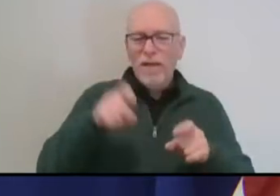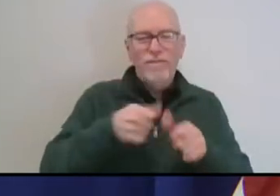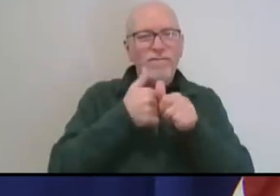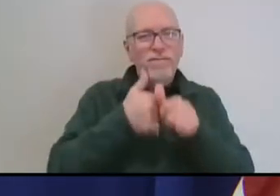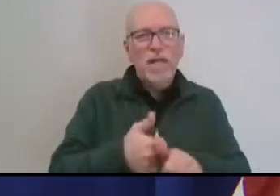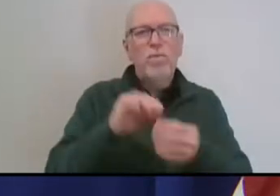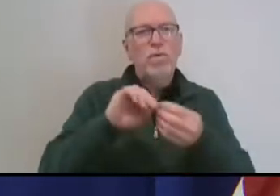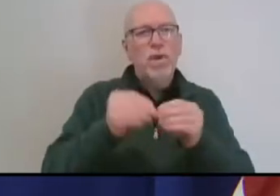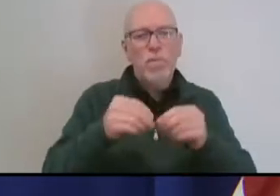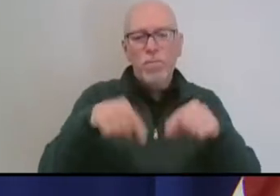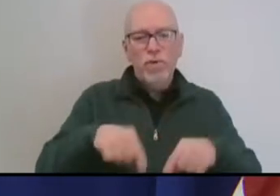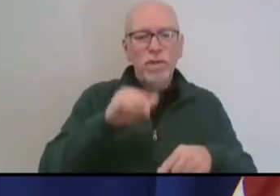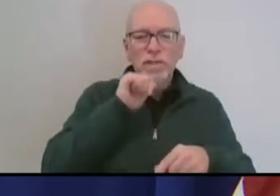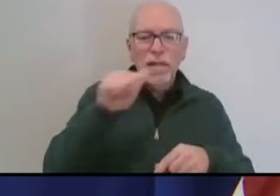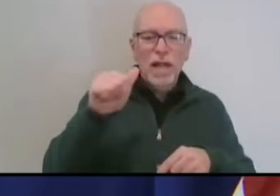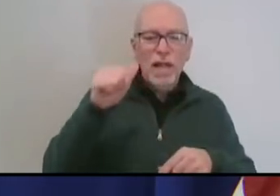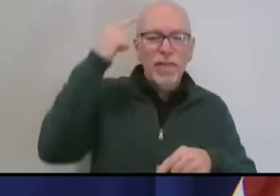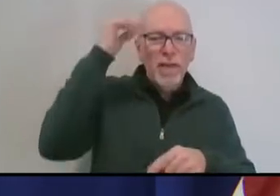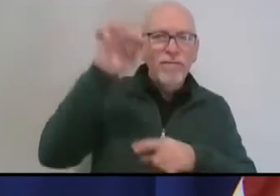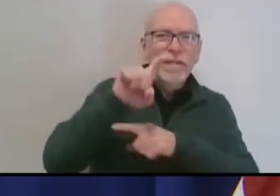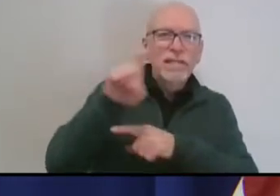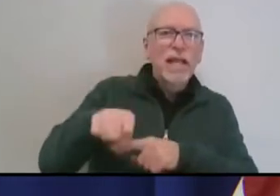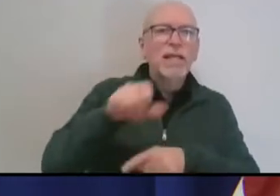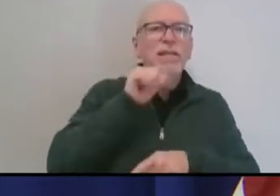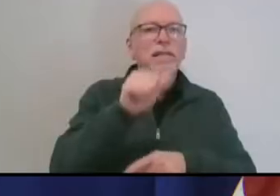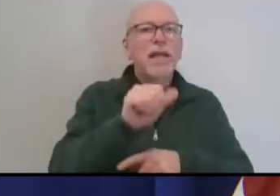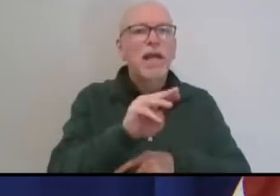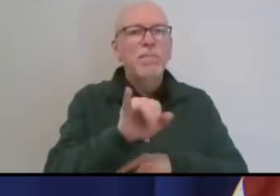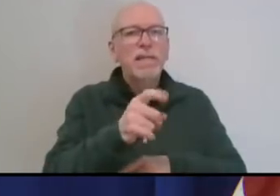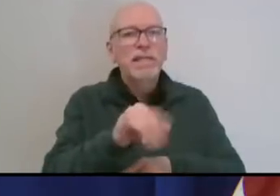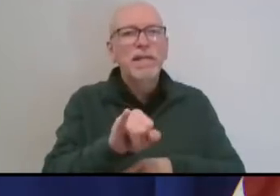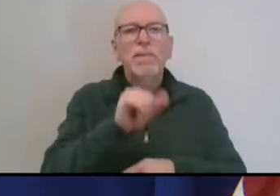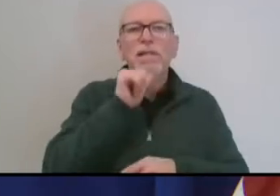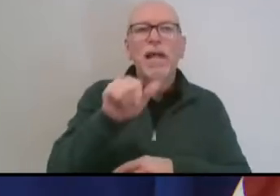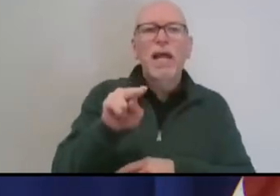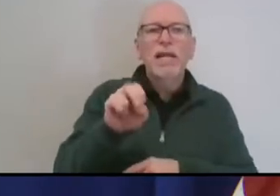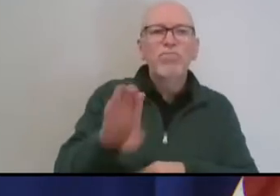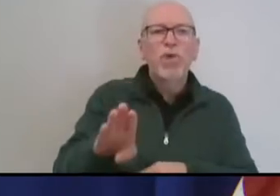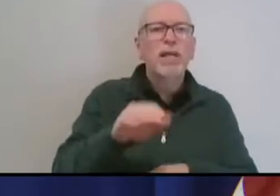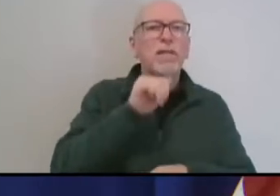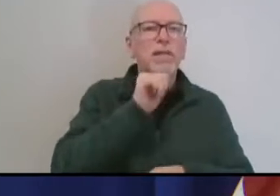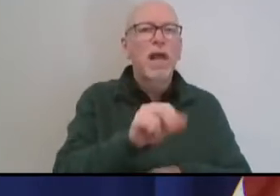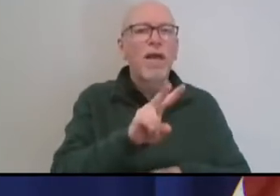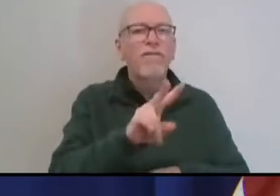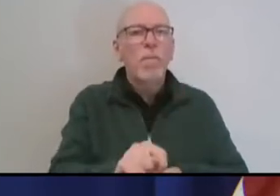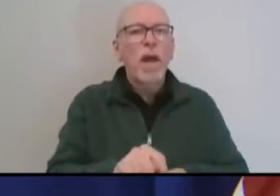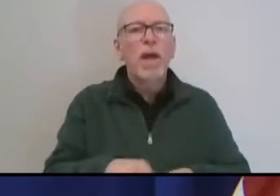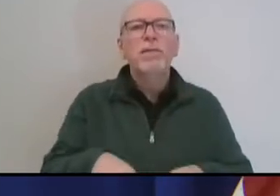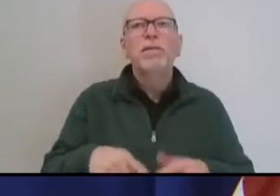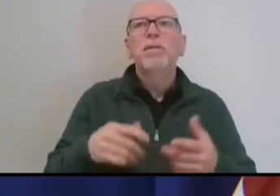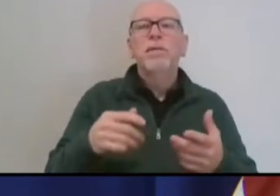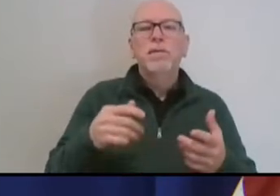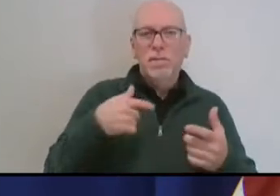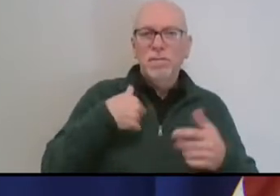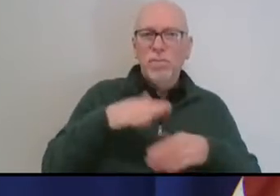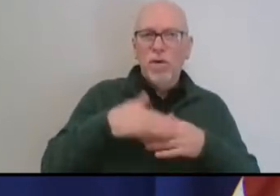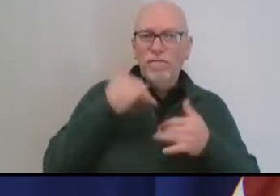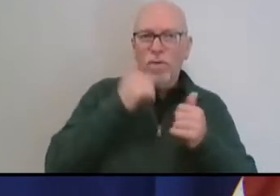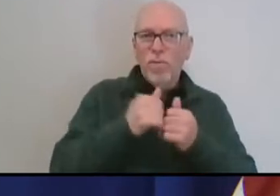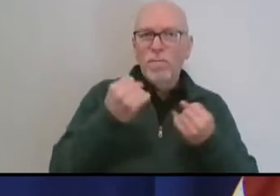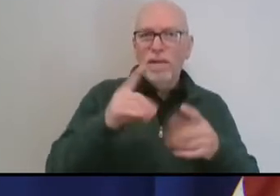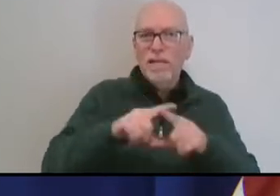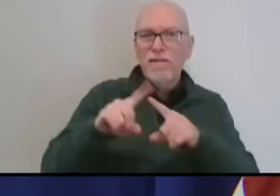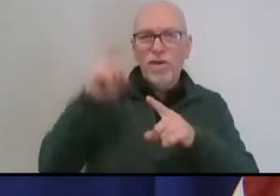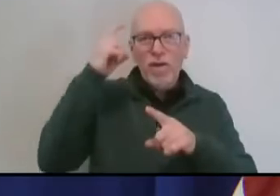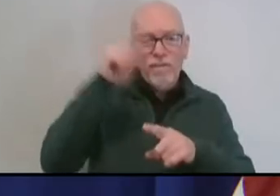not Texas, not Mississippi, not Nebraska, not Vermont. I'm on the phone with all these governors. They're